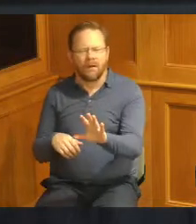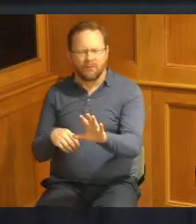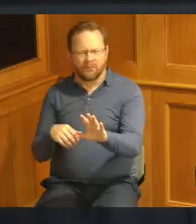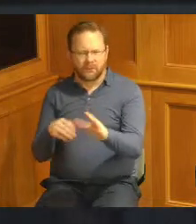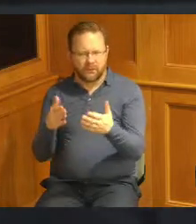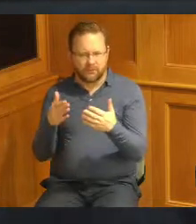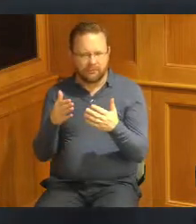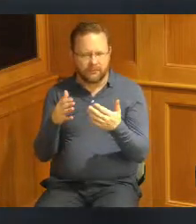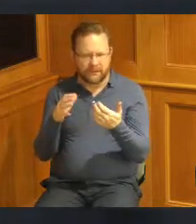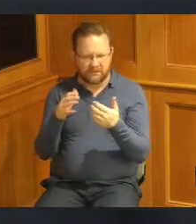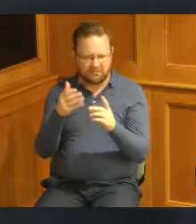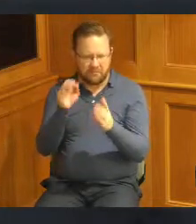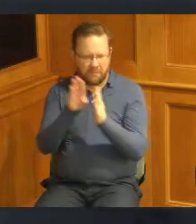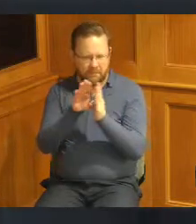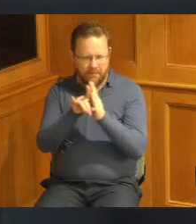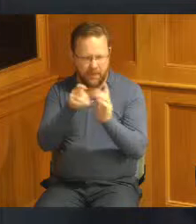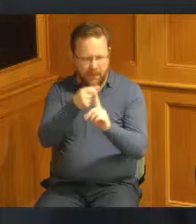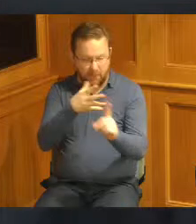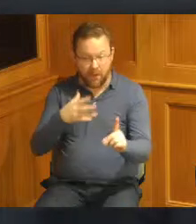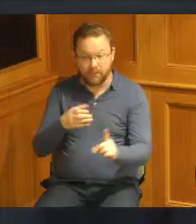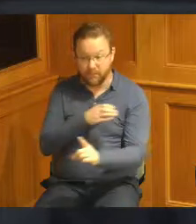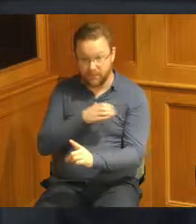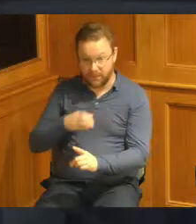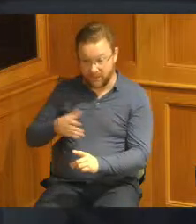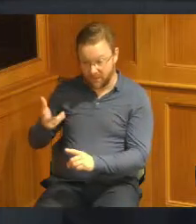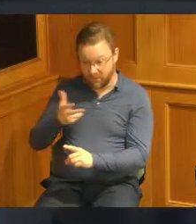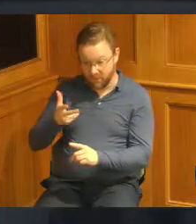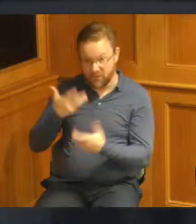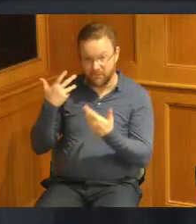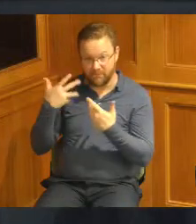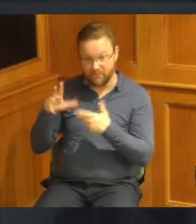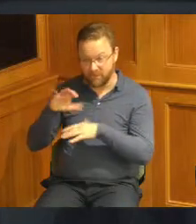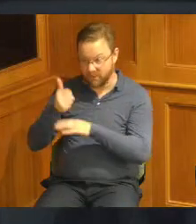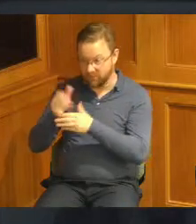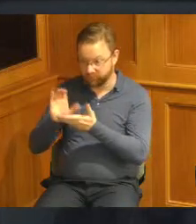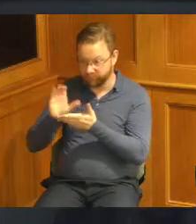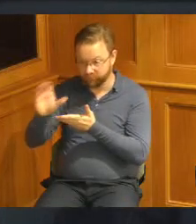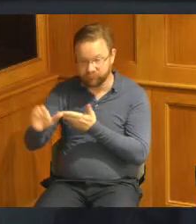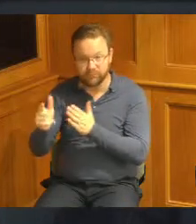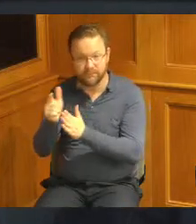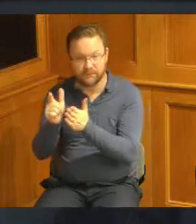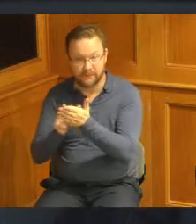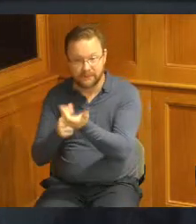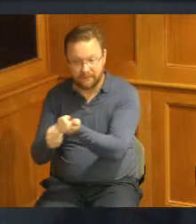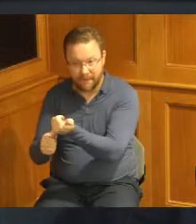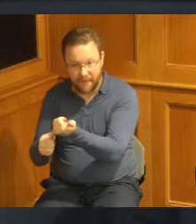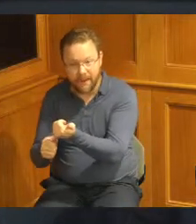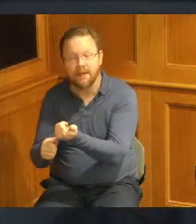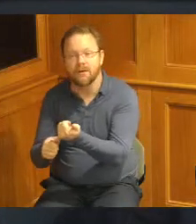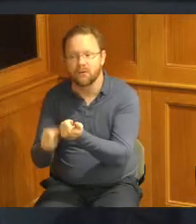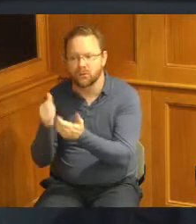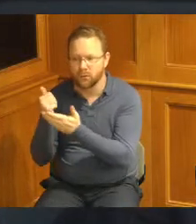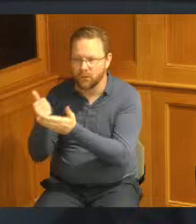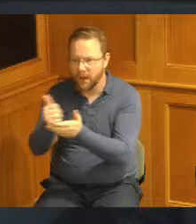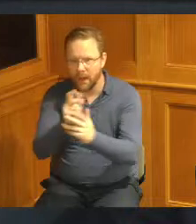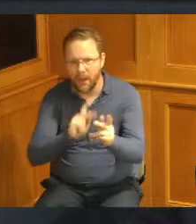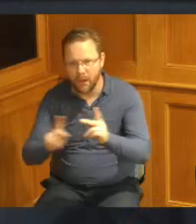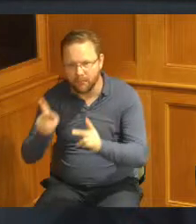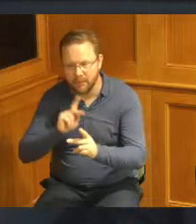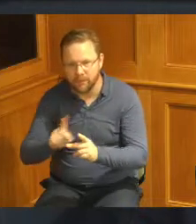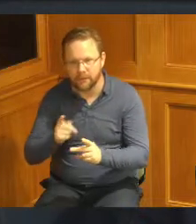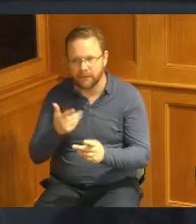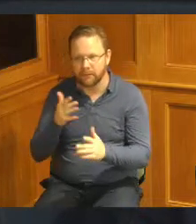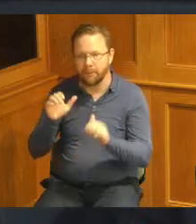generally frame this, this commission has given money to legal aid to help those that are in fear of